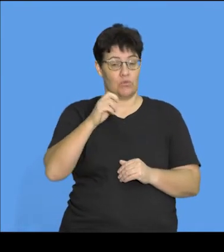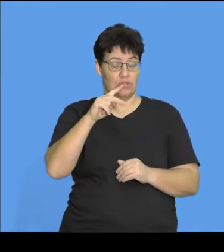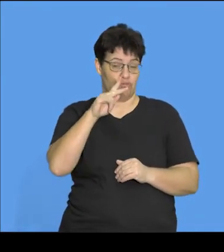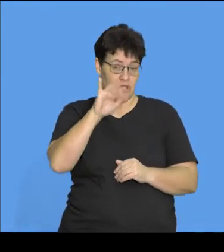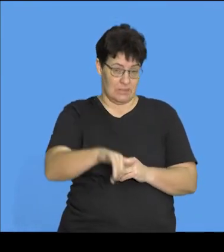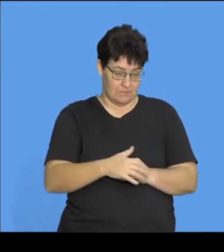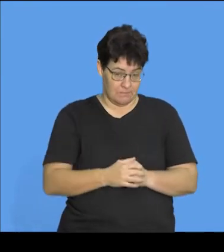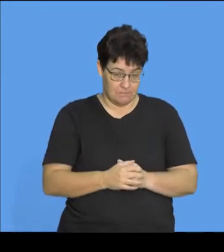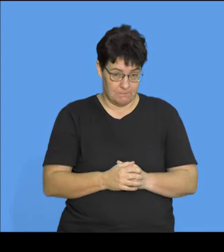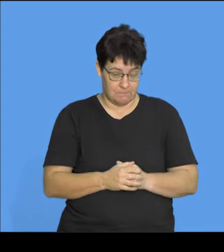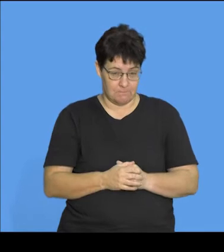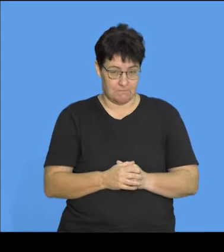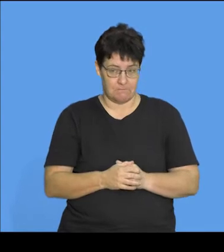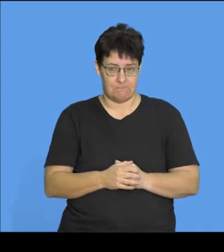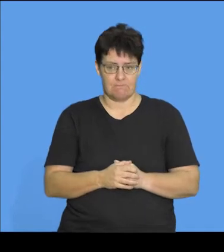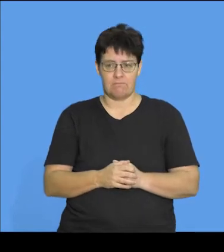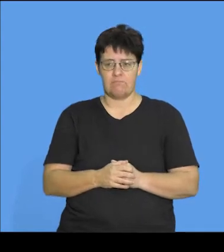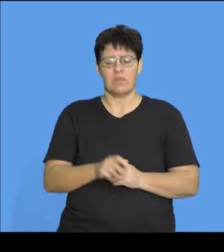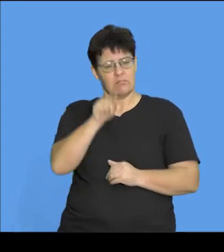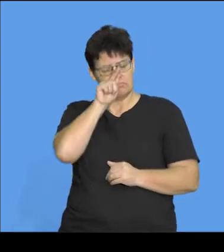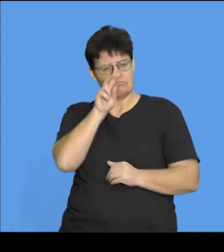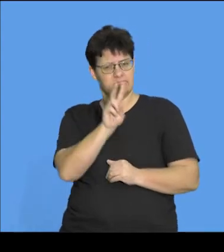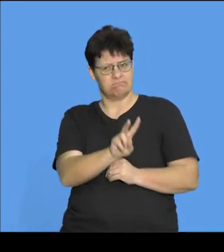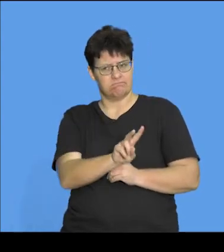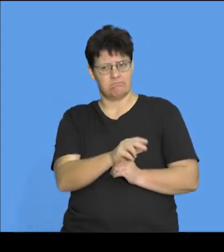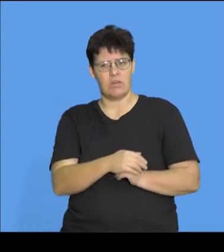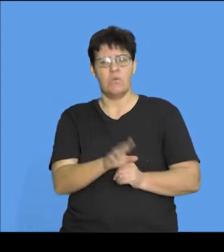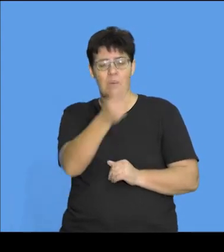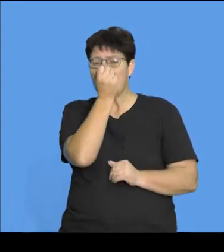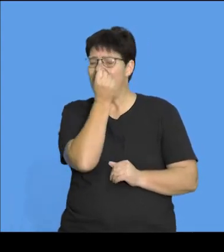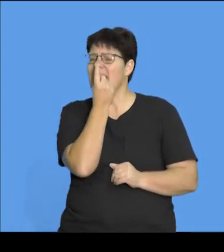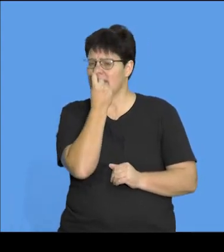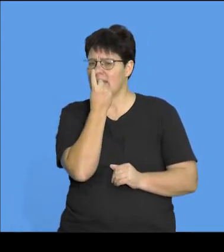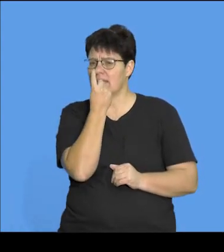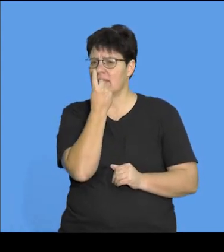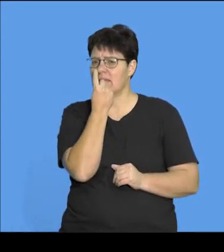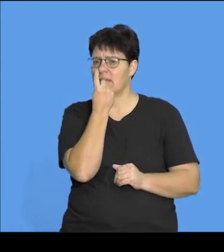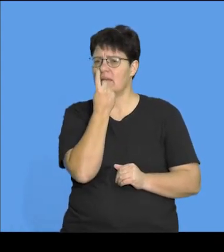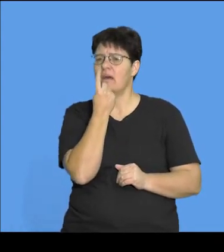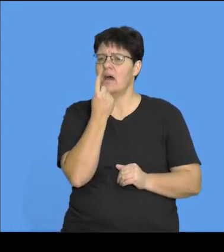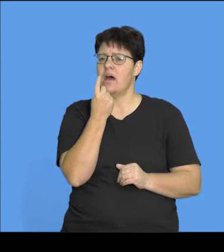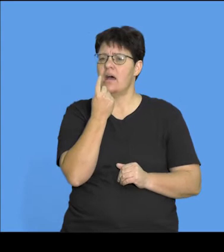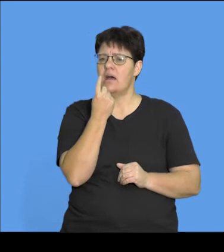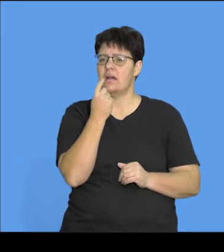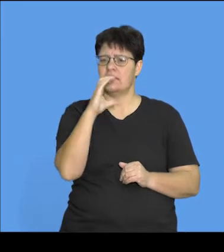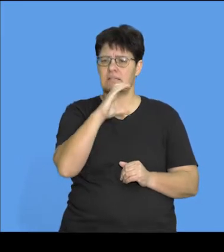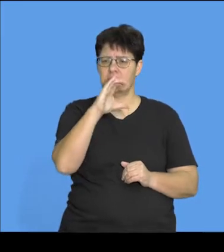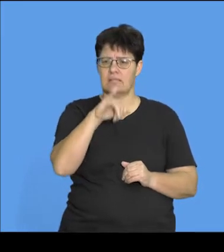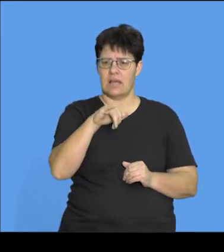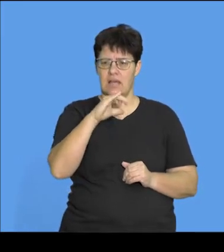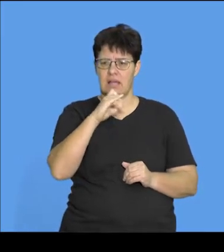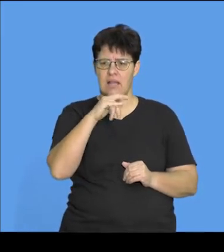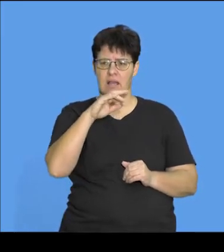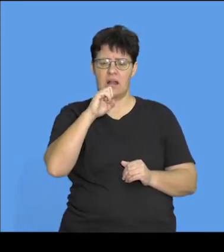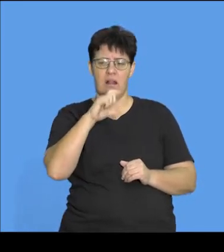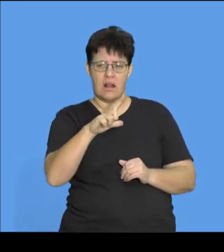Right, so when we look at this, we got to understand that these cyclic changes occur as follows.